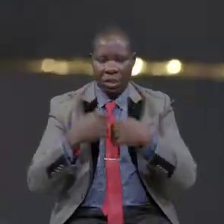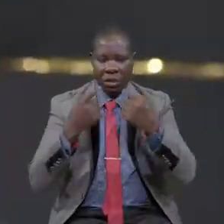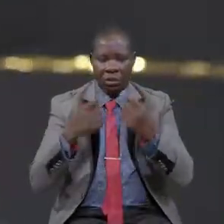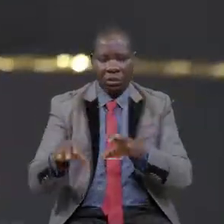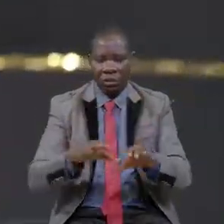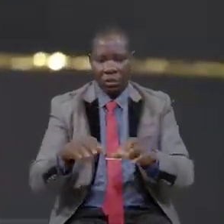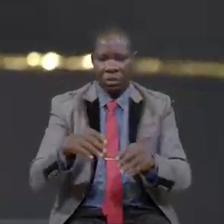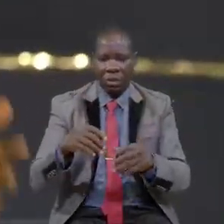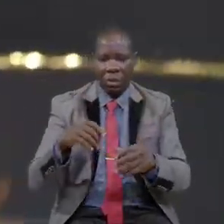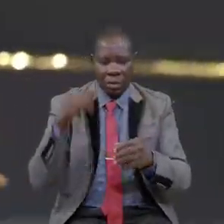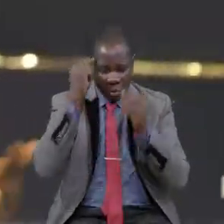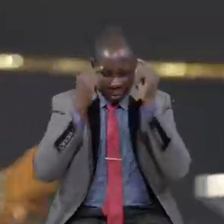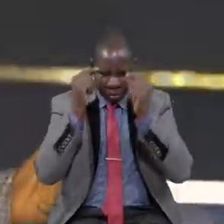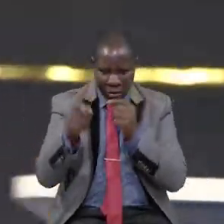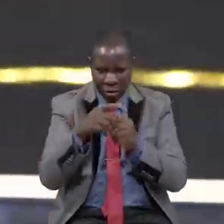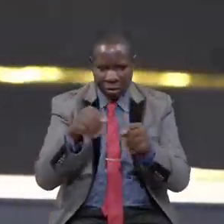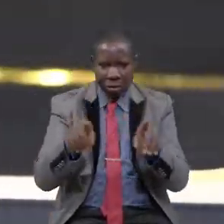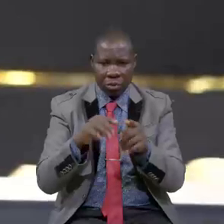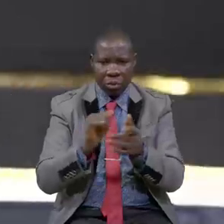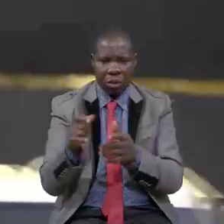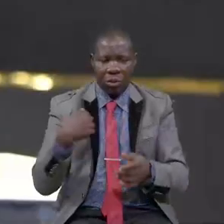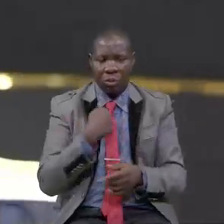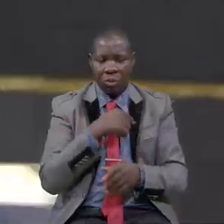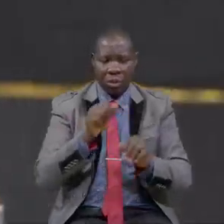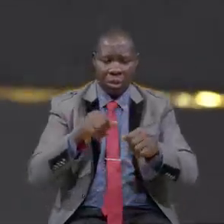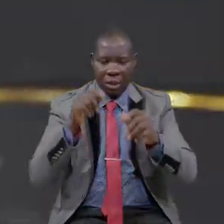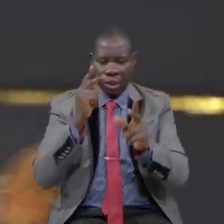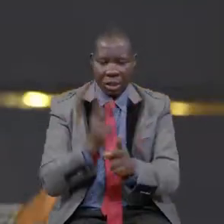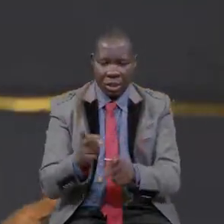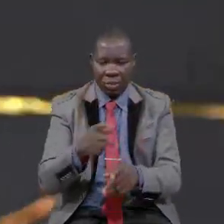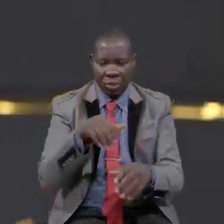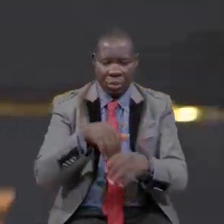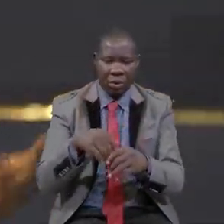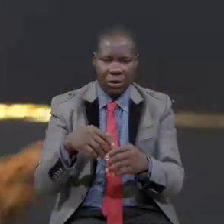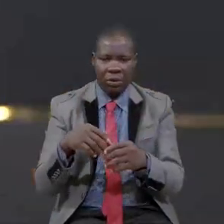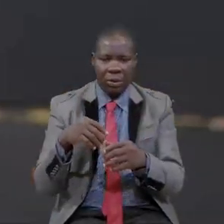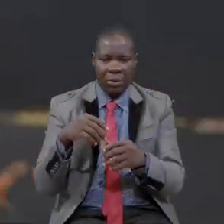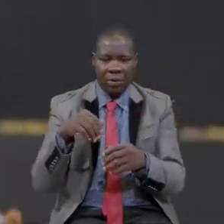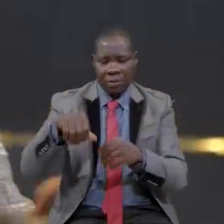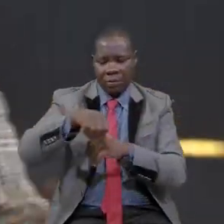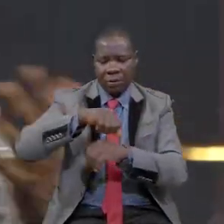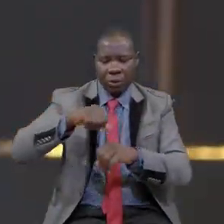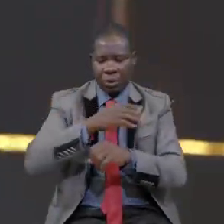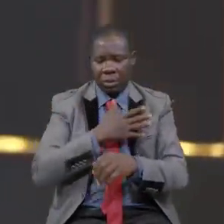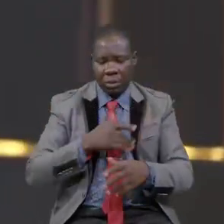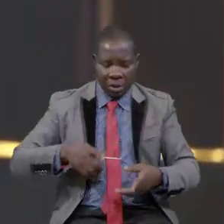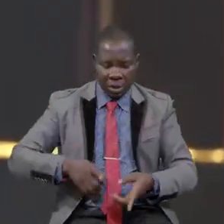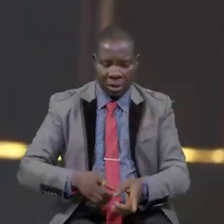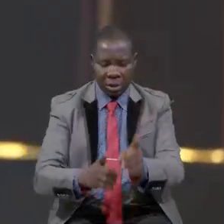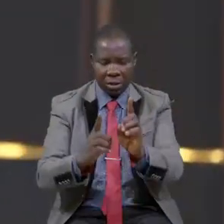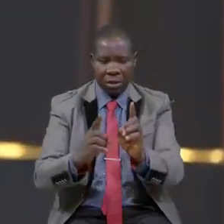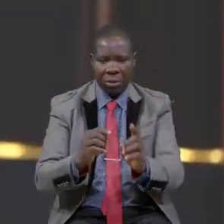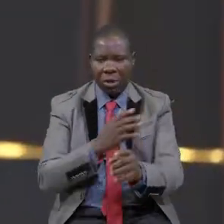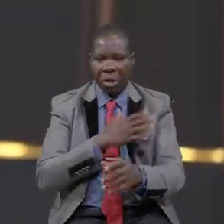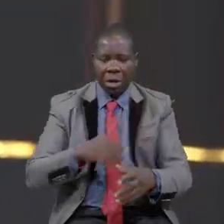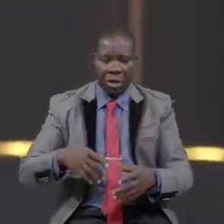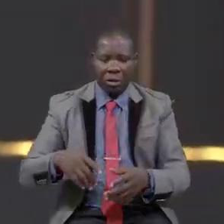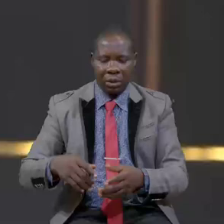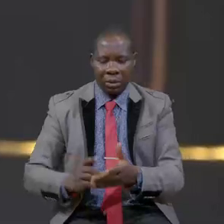that you will keep you in fellowship and will keep you uh discipled and developing in the